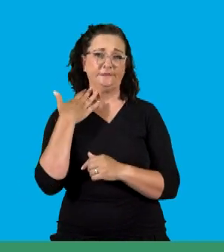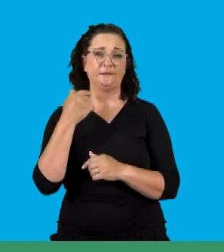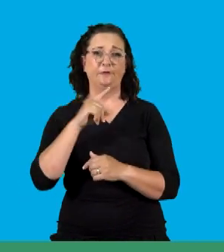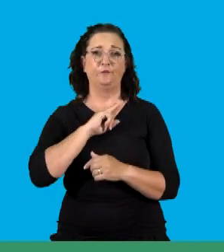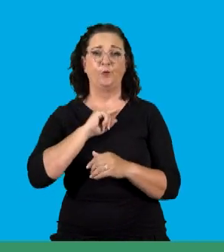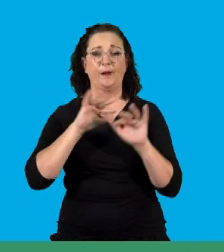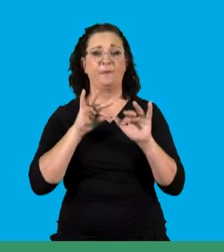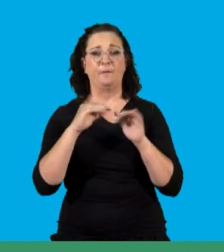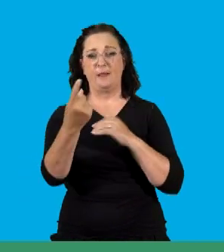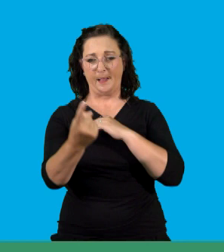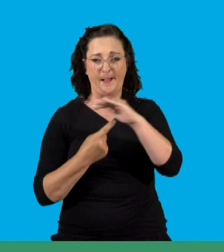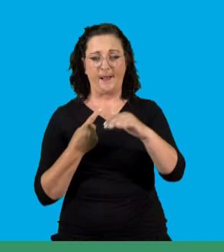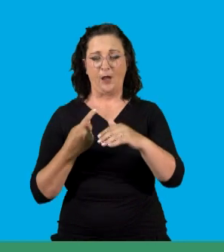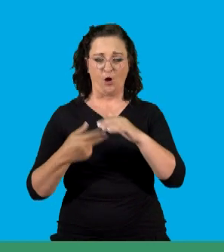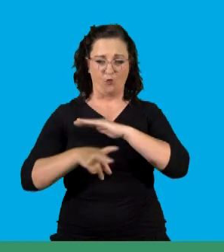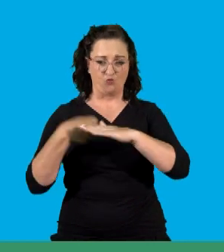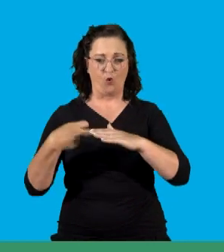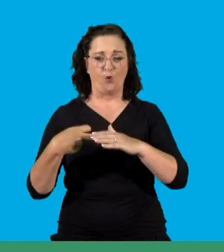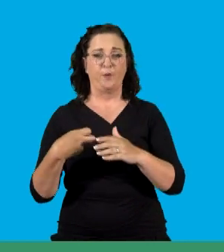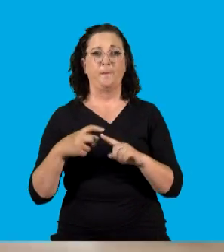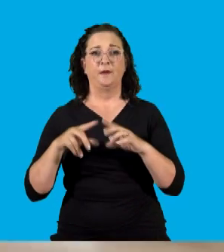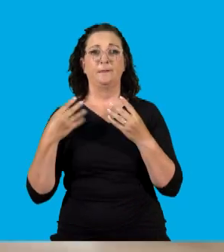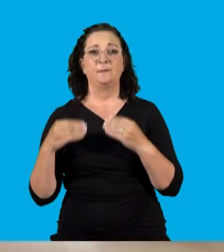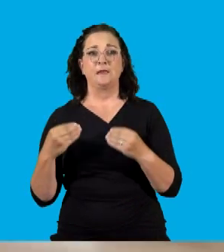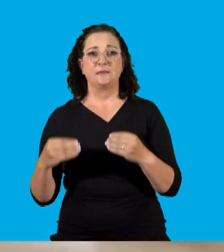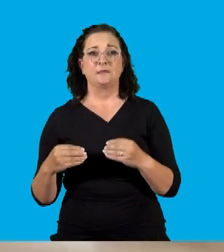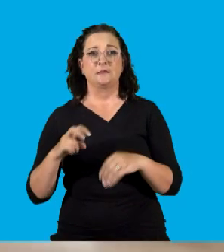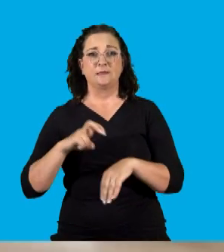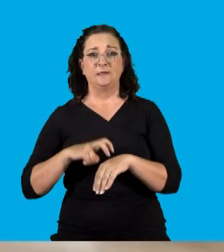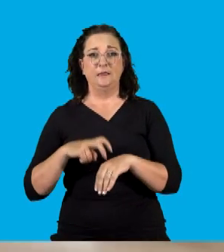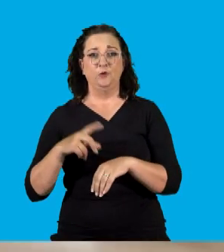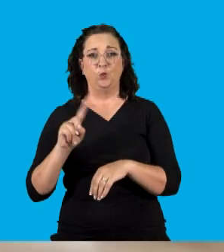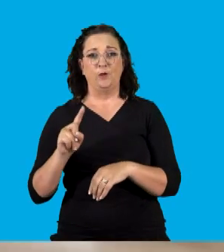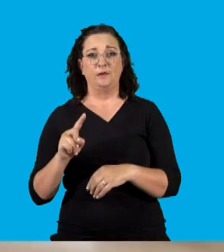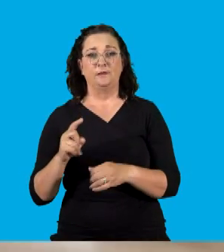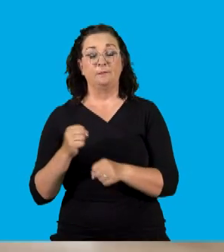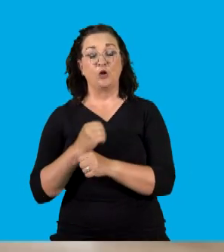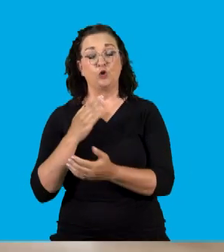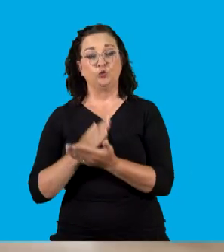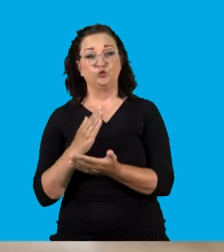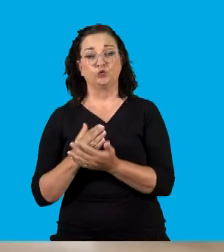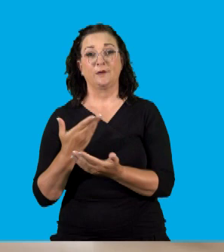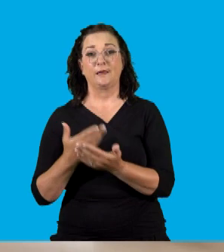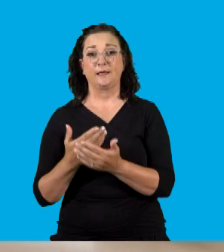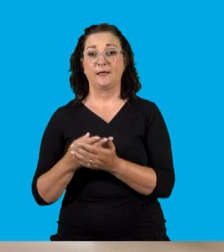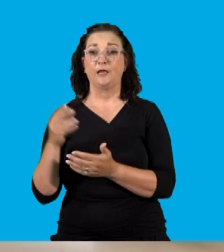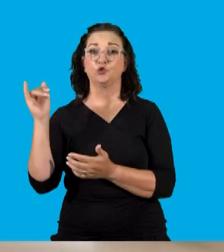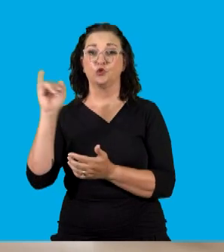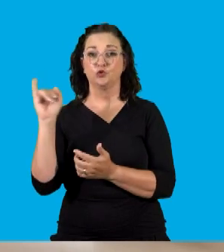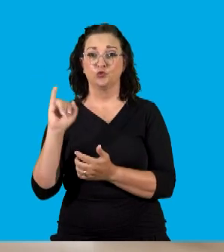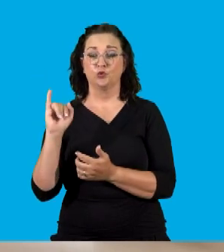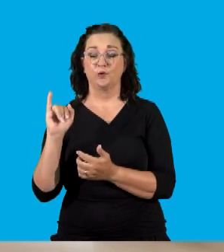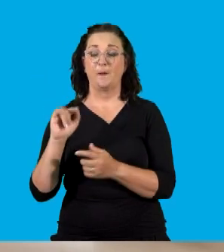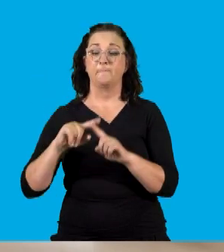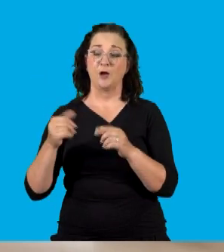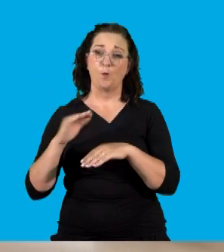because people come in and rob inside our business. Now the business has to do what? Now they have to make sure that they insure the